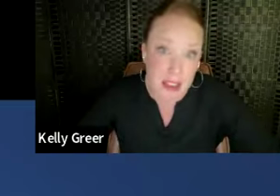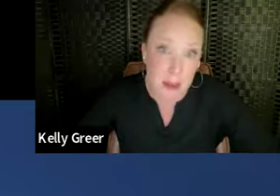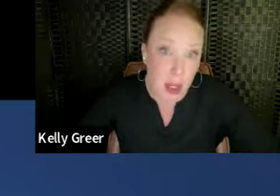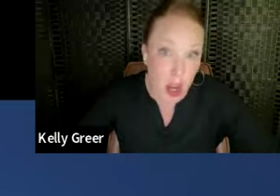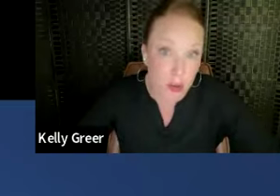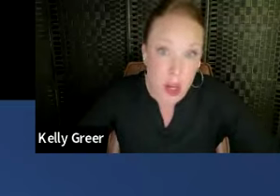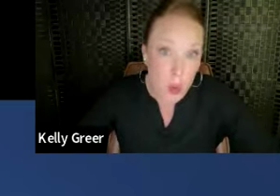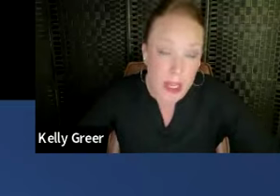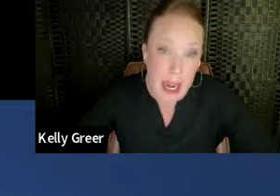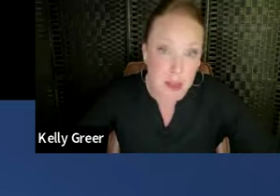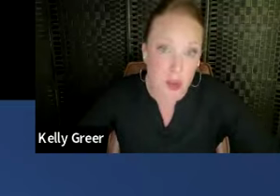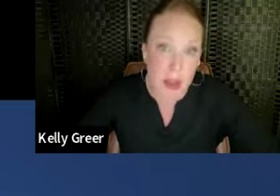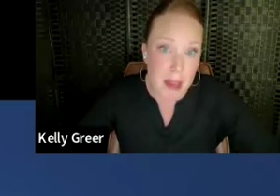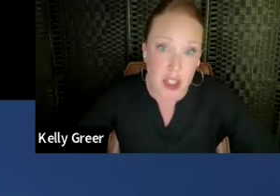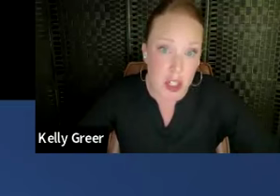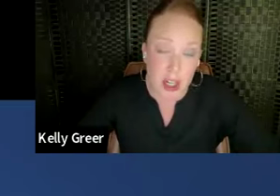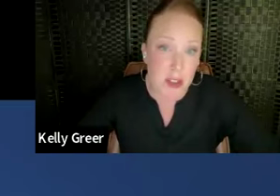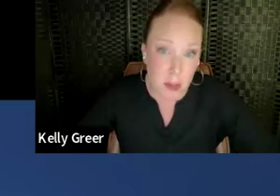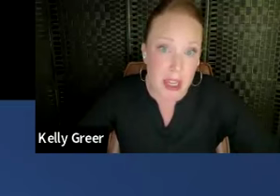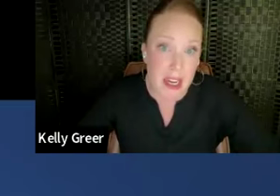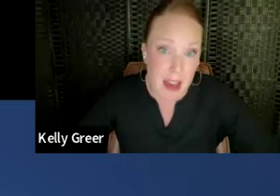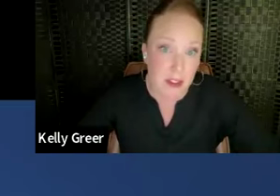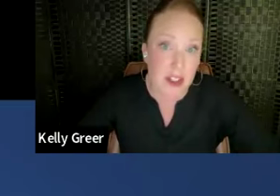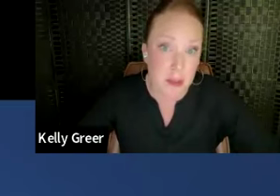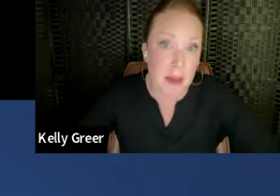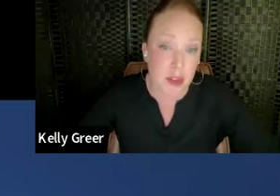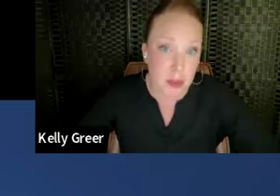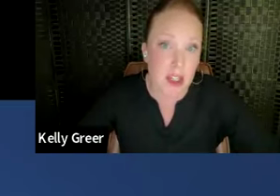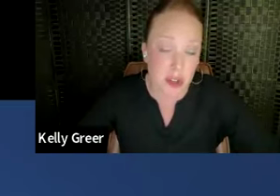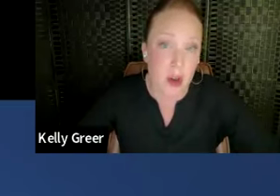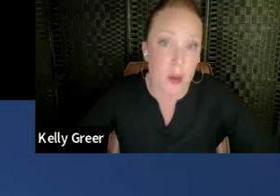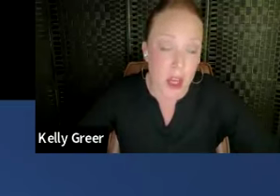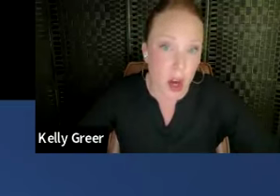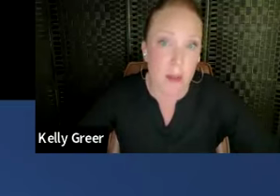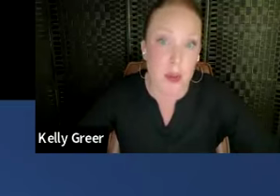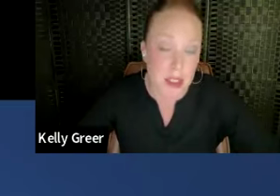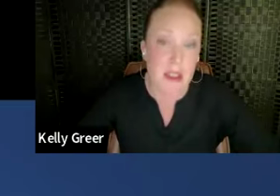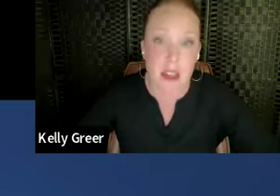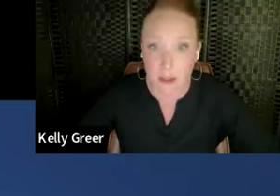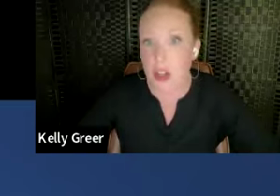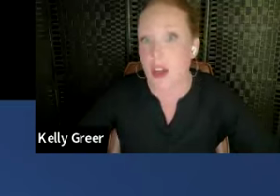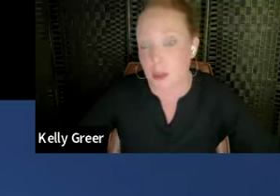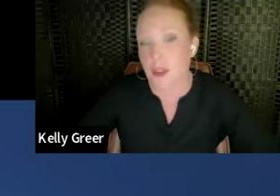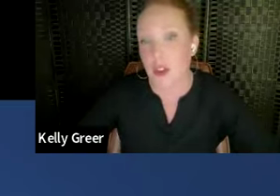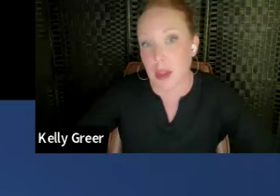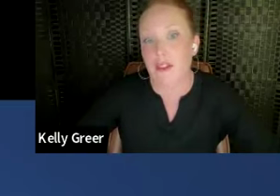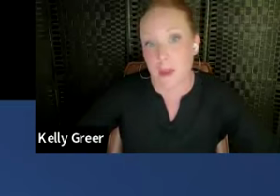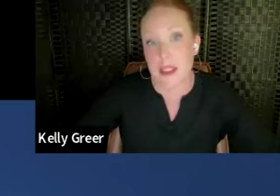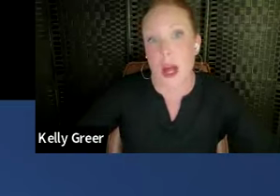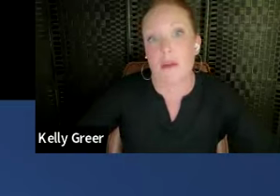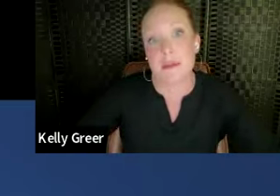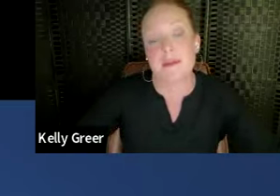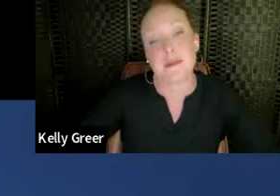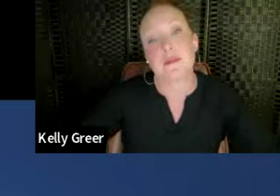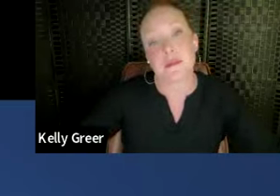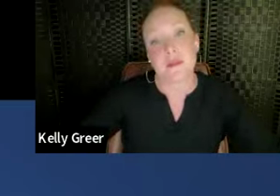if so, please let me know. We can absolutely make sure to put in an effort to be able to make sure that we are posting stuff on another preferred platform